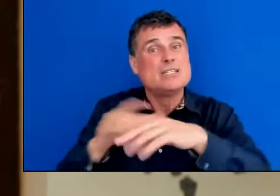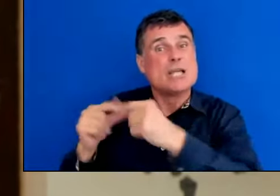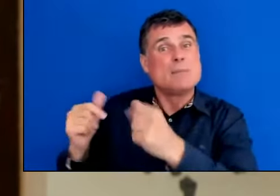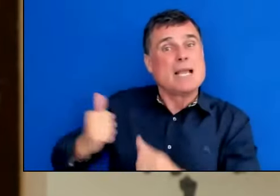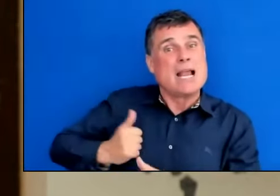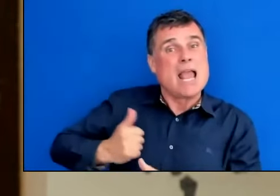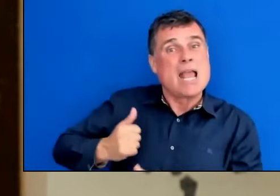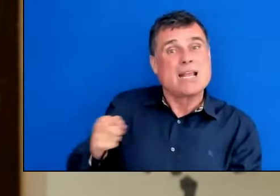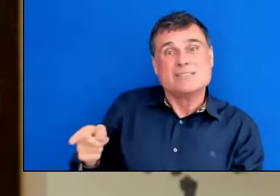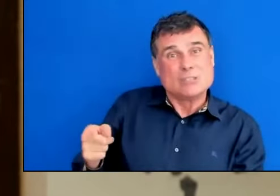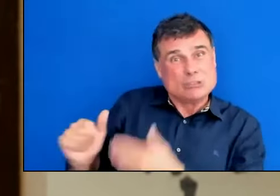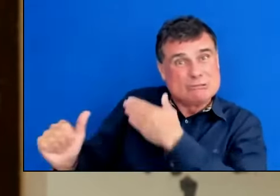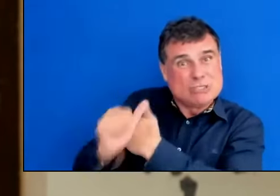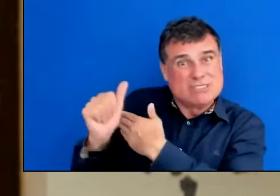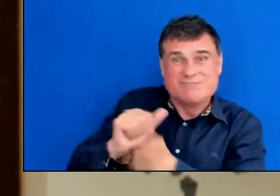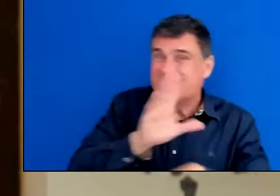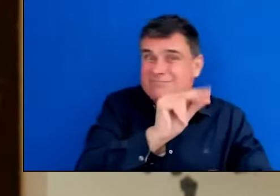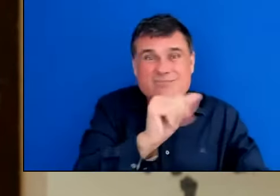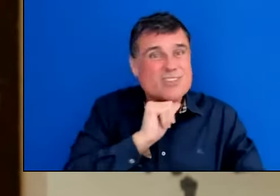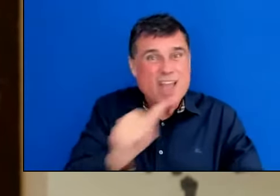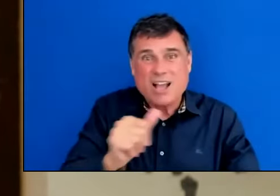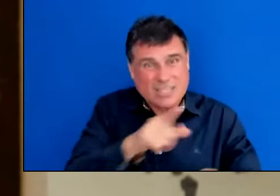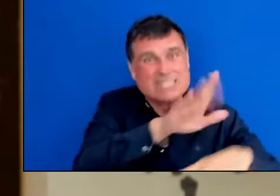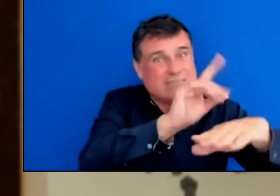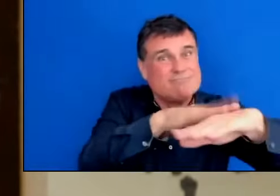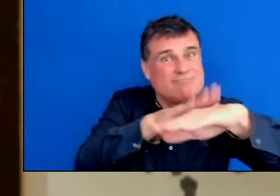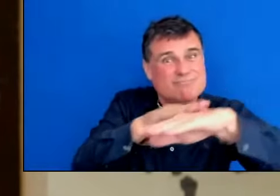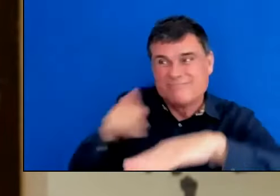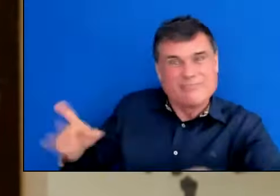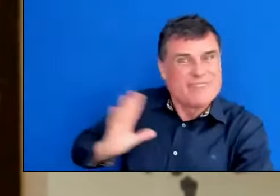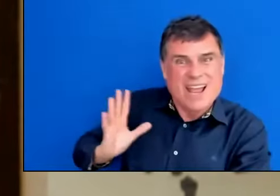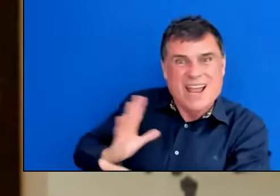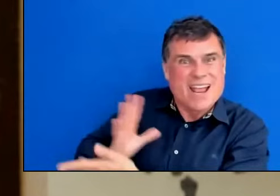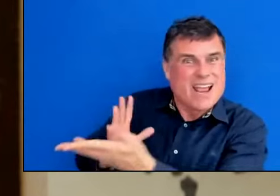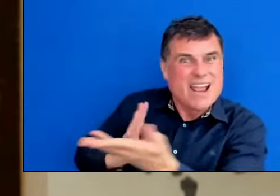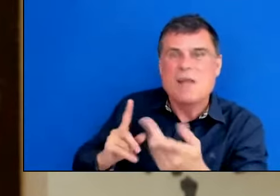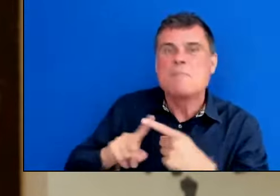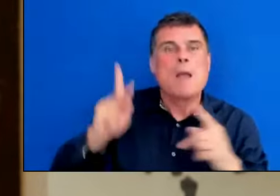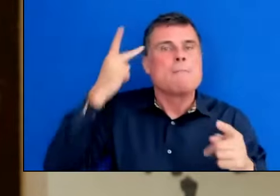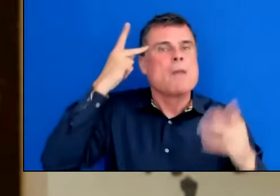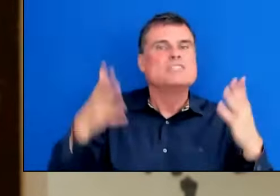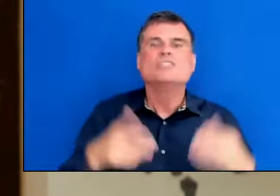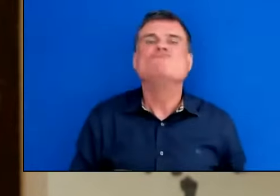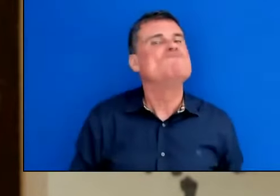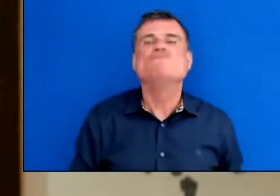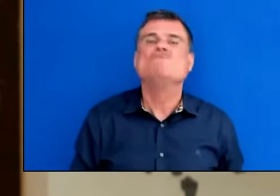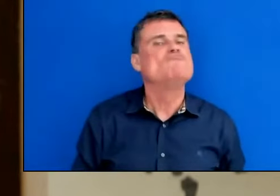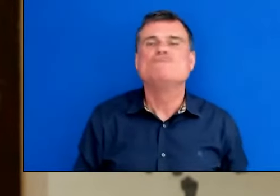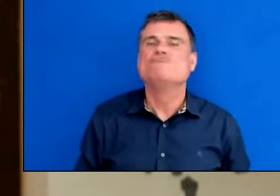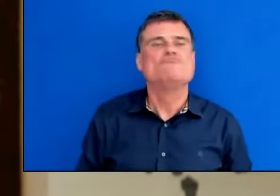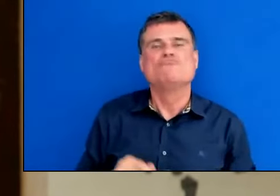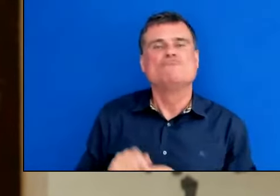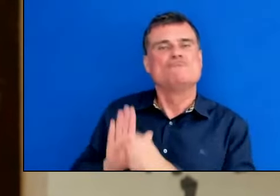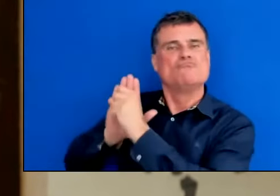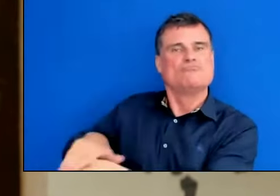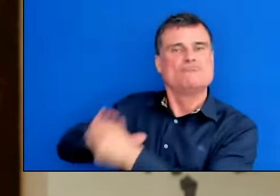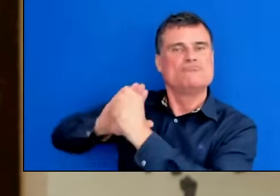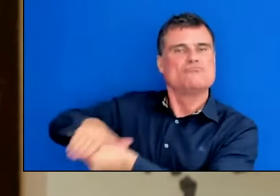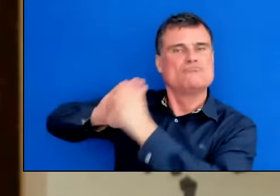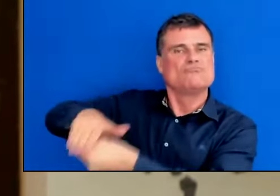a threat, the BC politicians continued their racist tirade at every